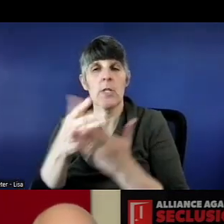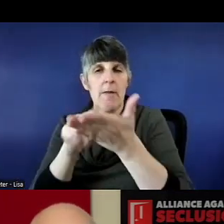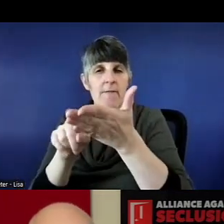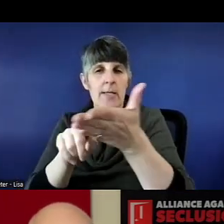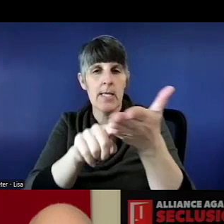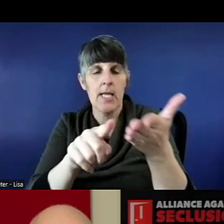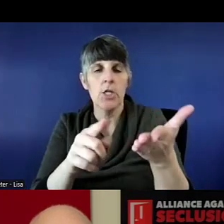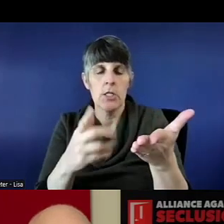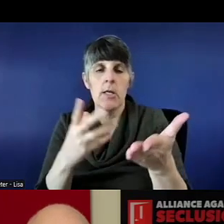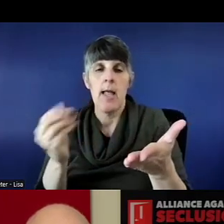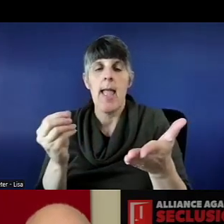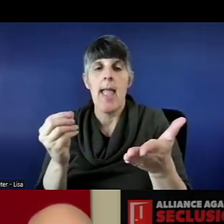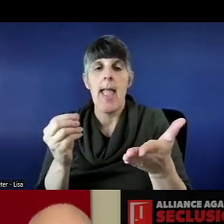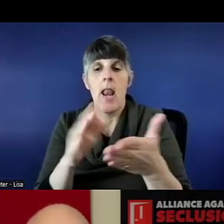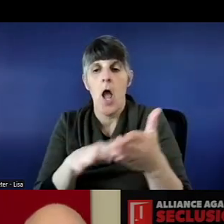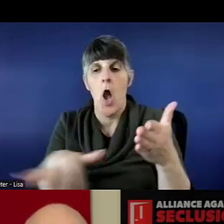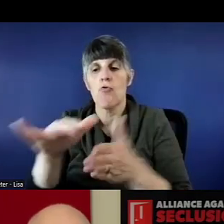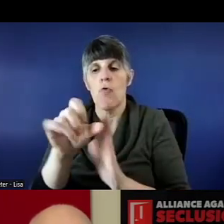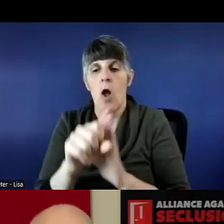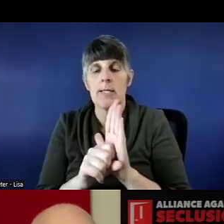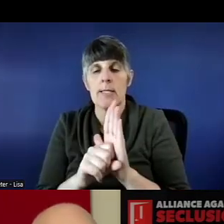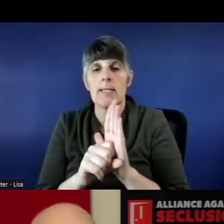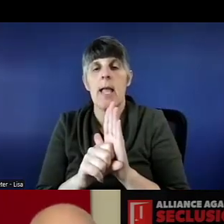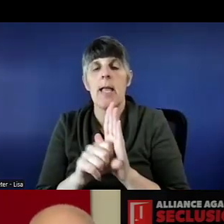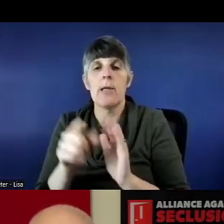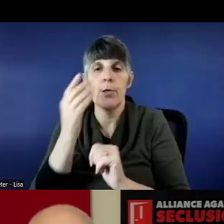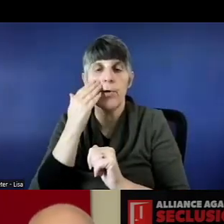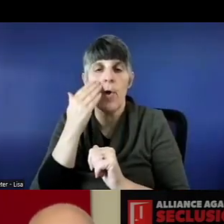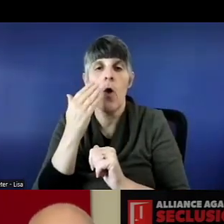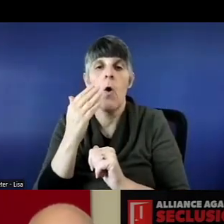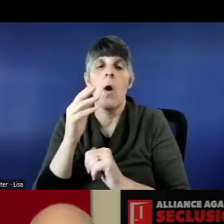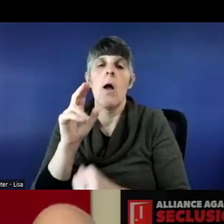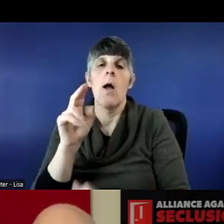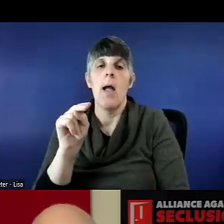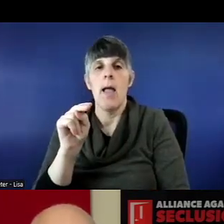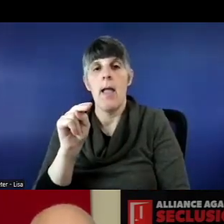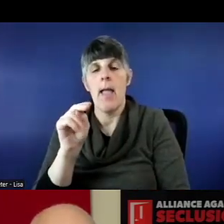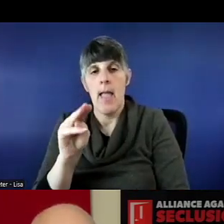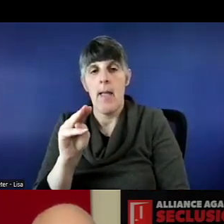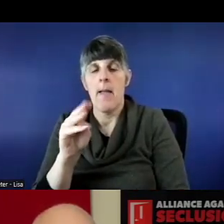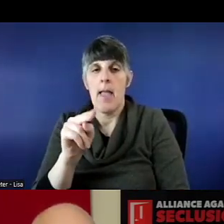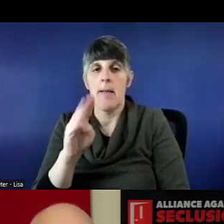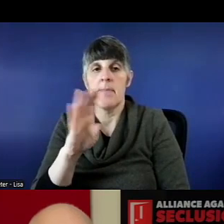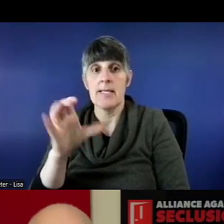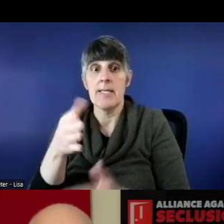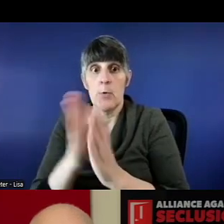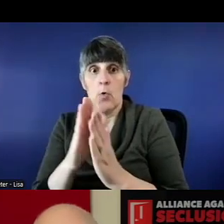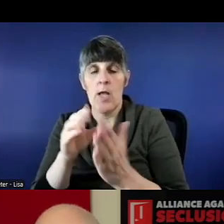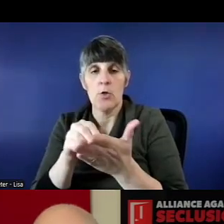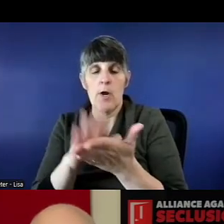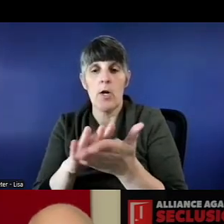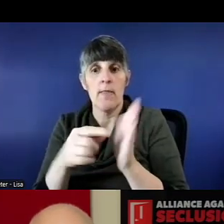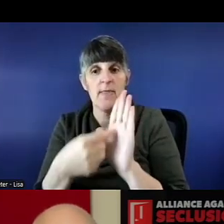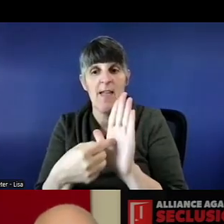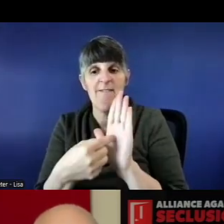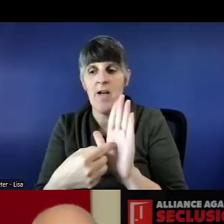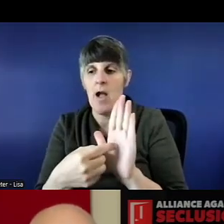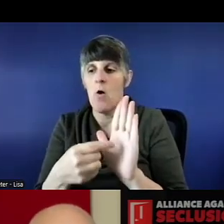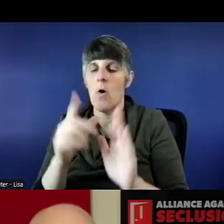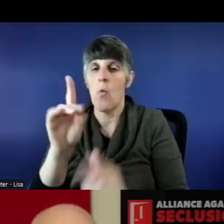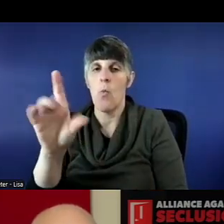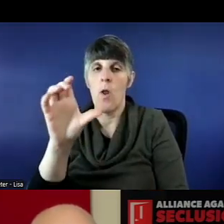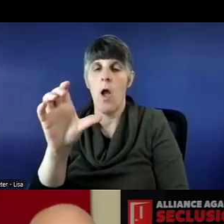investigations into this, and across the state, NBC had requested records. They found that there were about